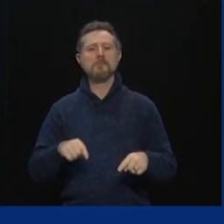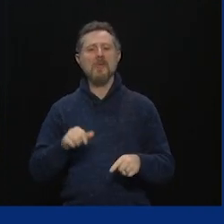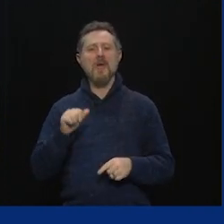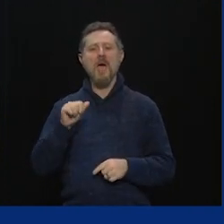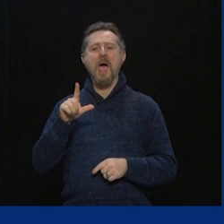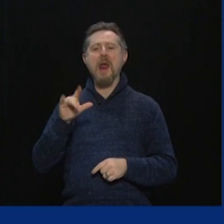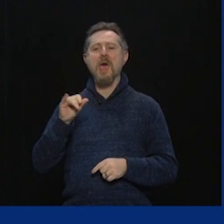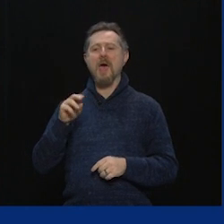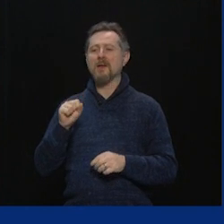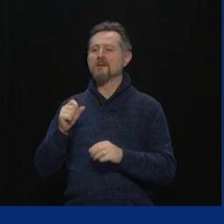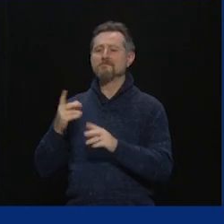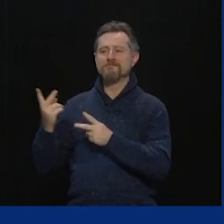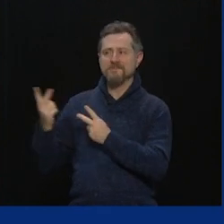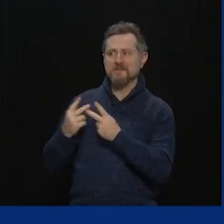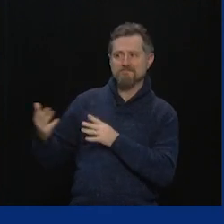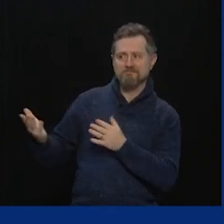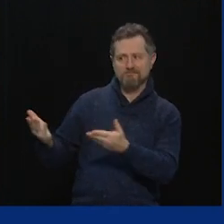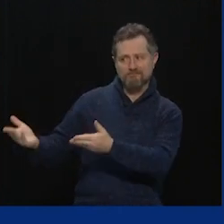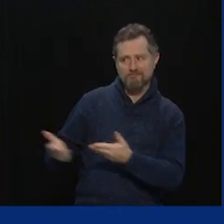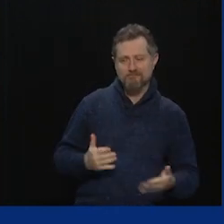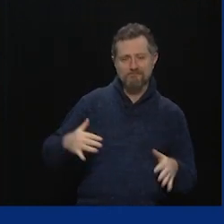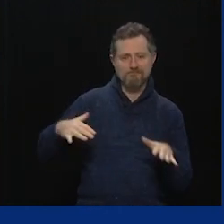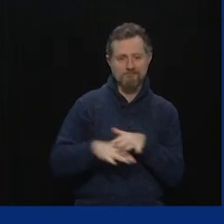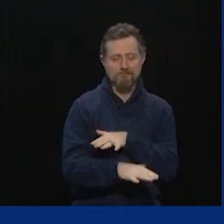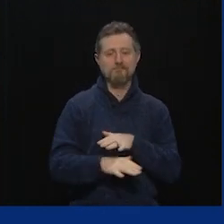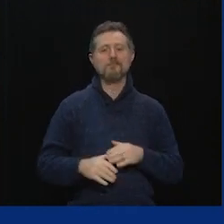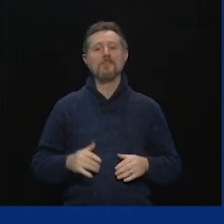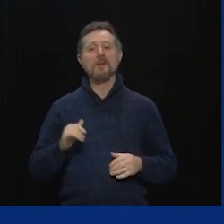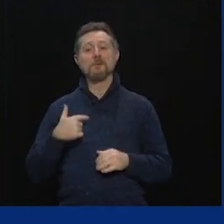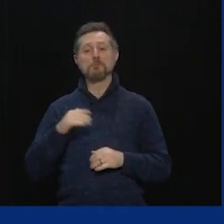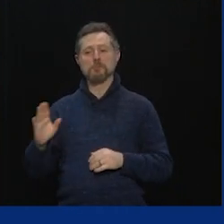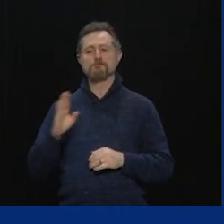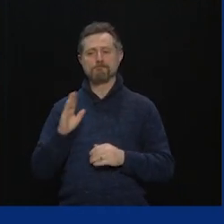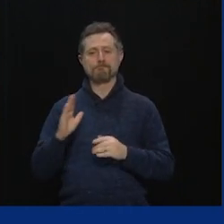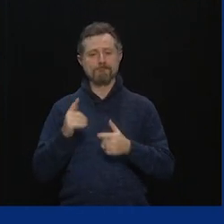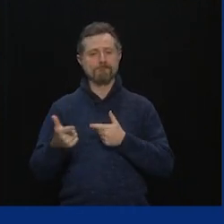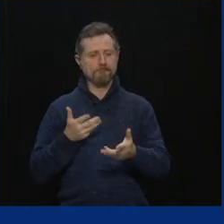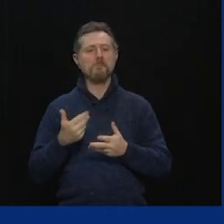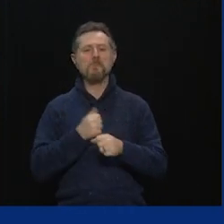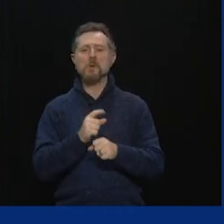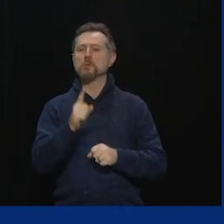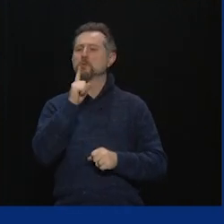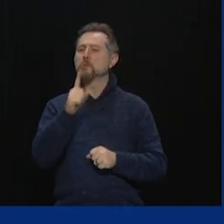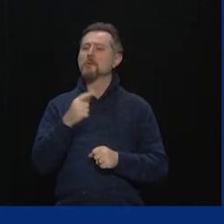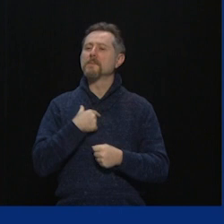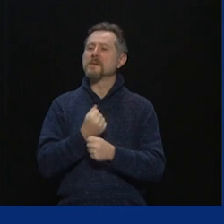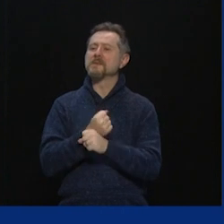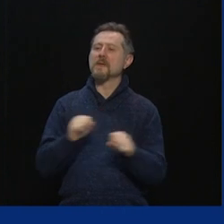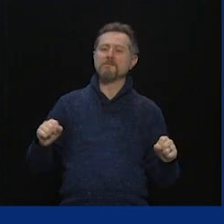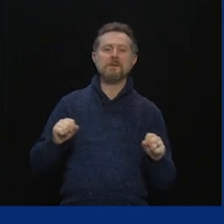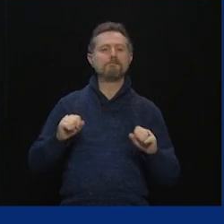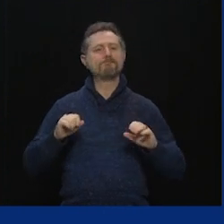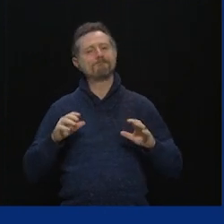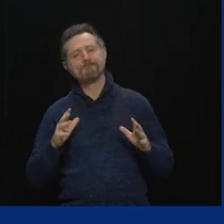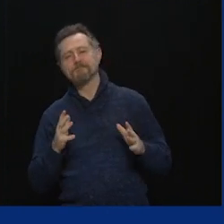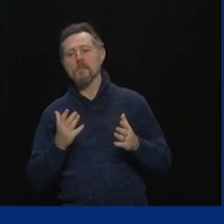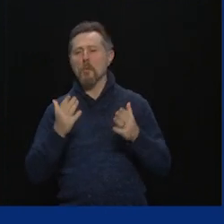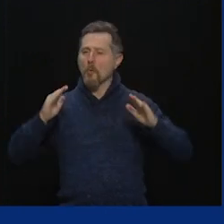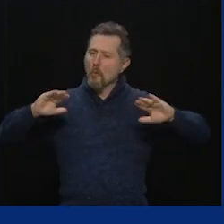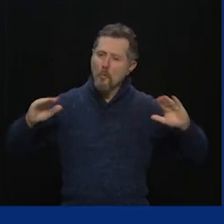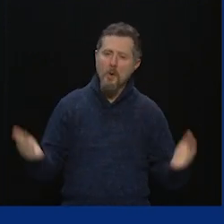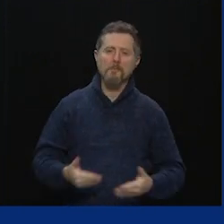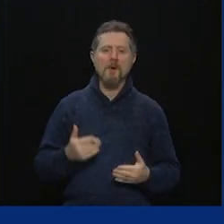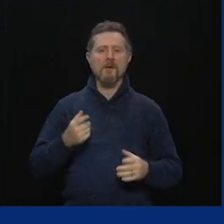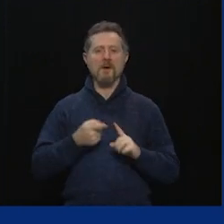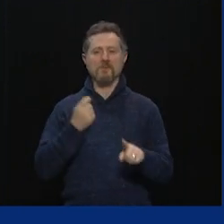he directed me to make sure that we provide a safe and dignified welcome to our allies from Afghanistan. And he asked